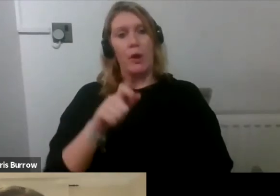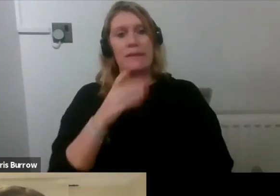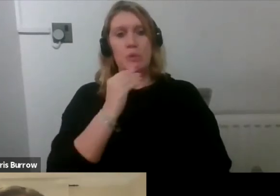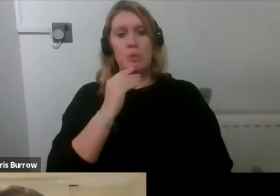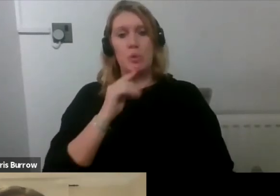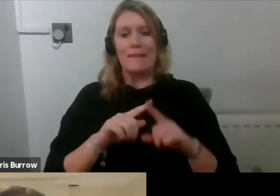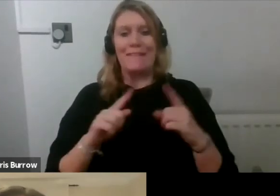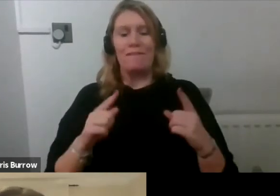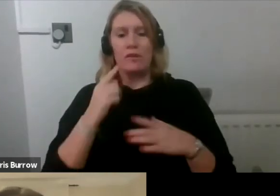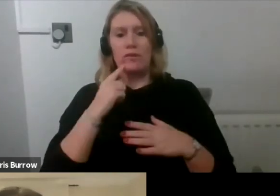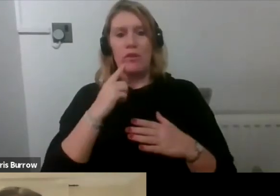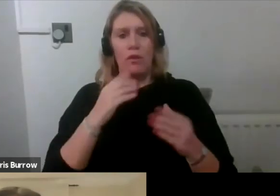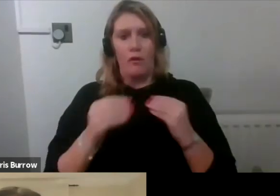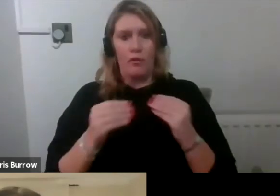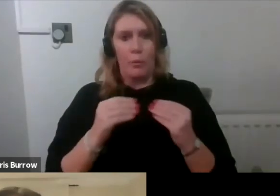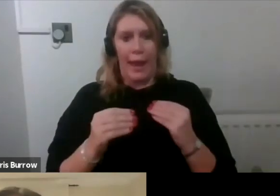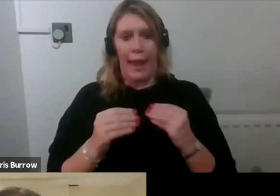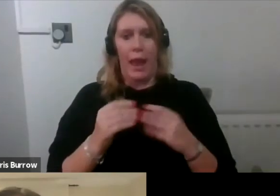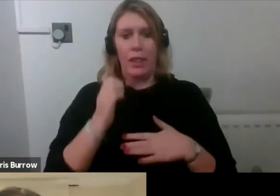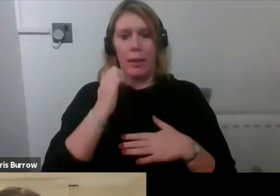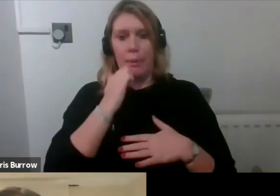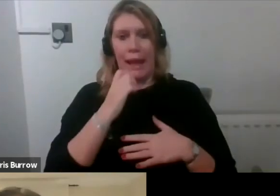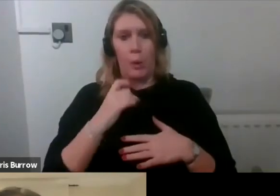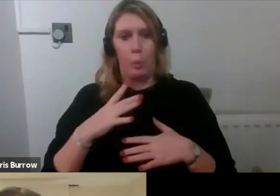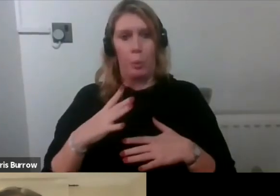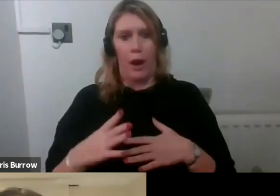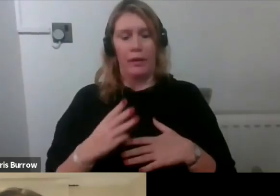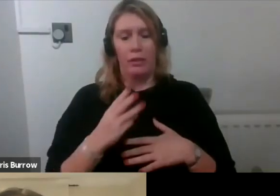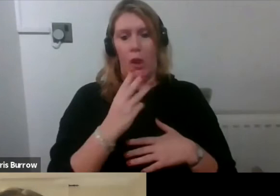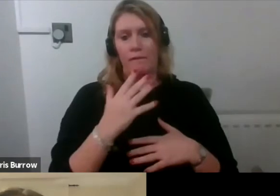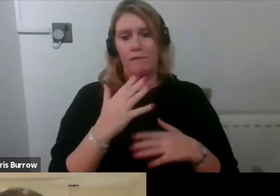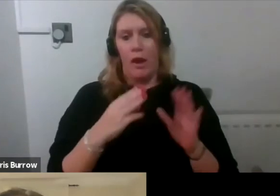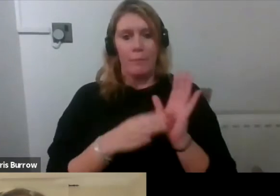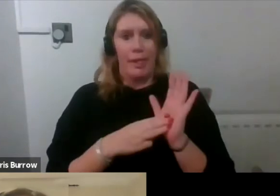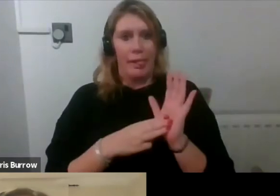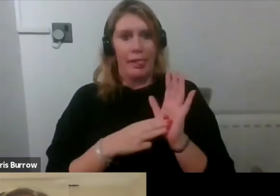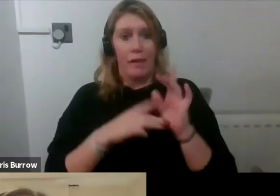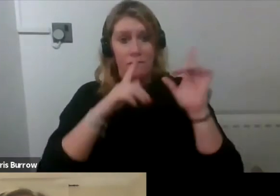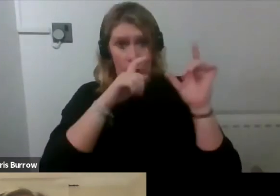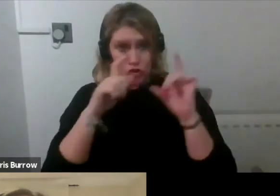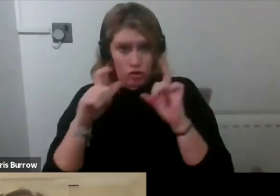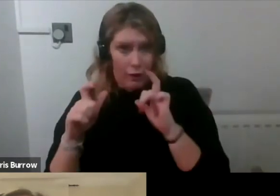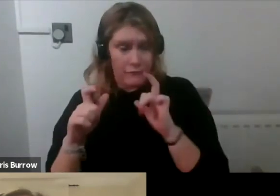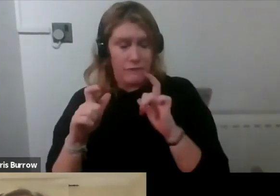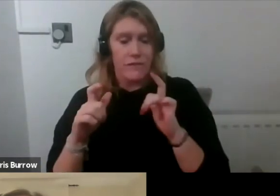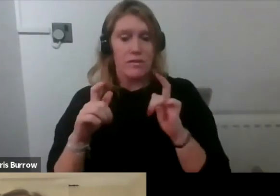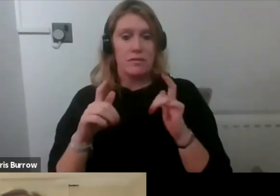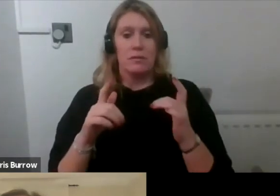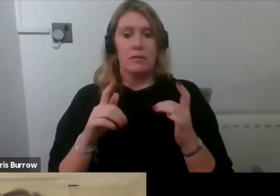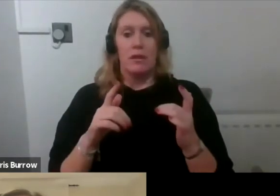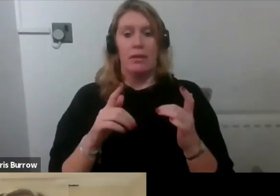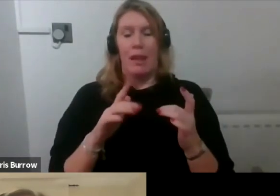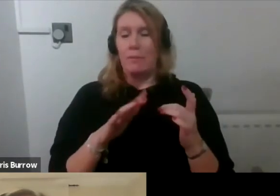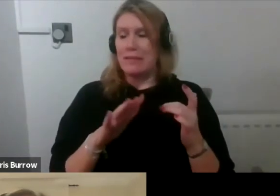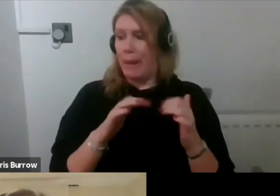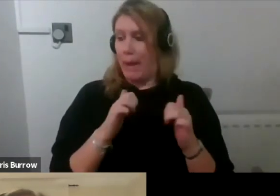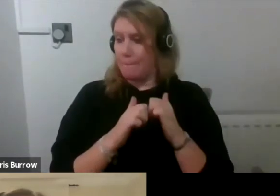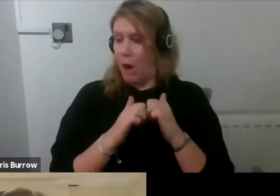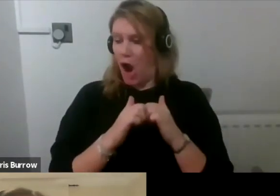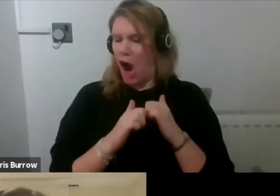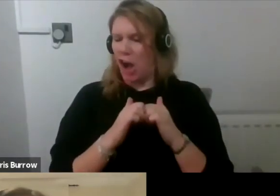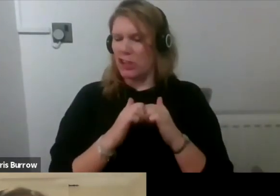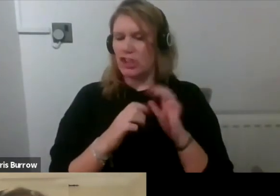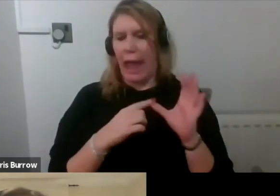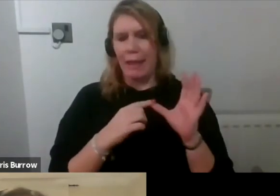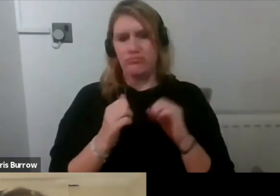film, 35mm, take a series of photographs of it, and yeah, that would have been about March, April, and then the whole